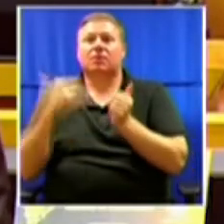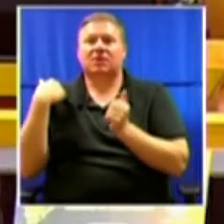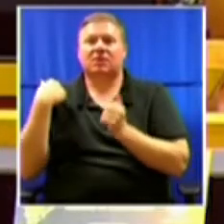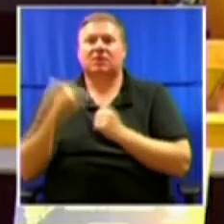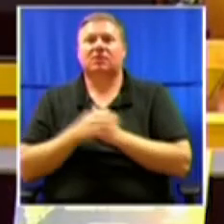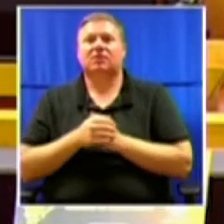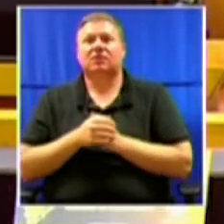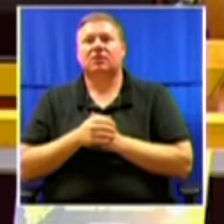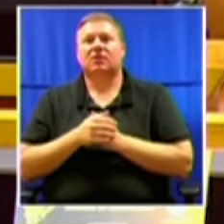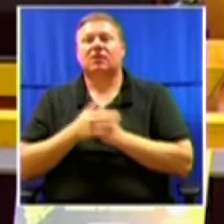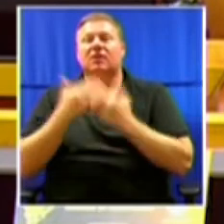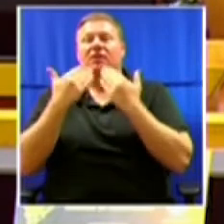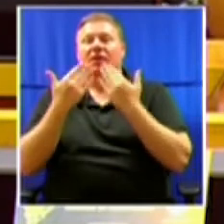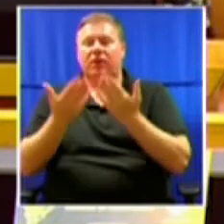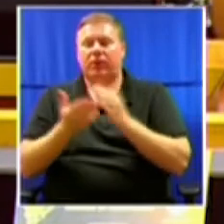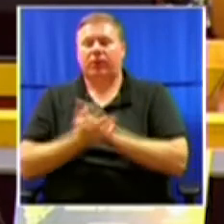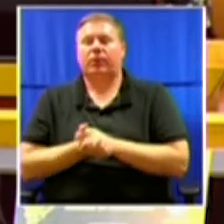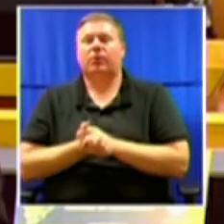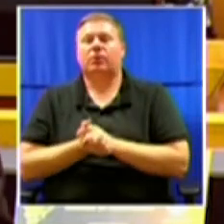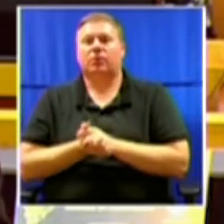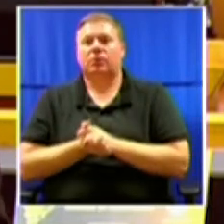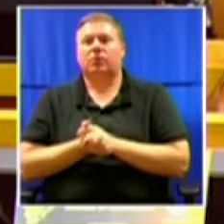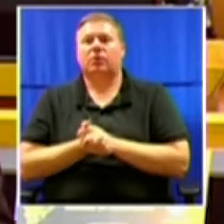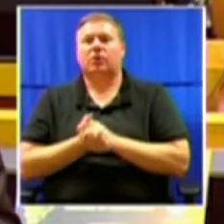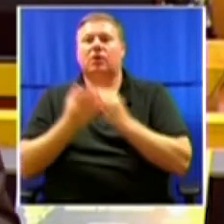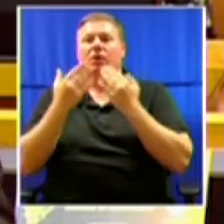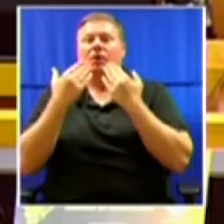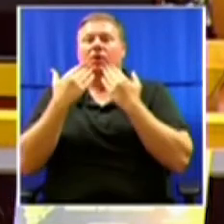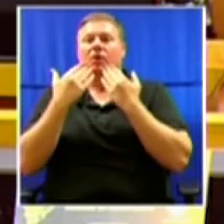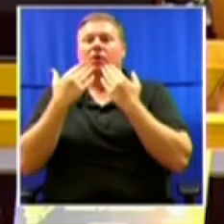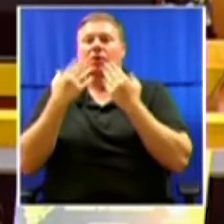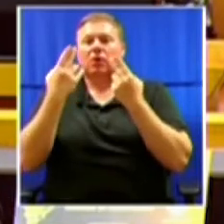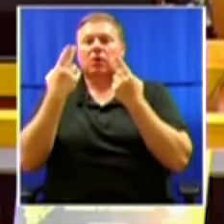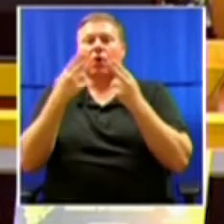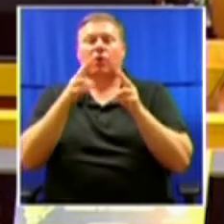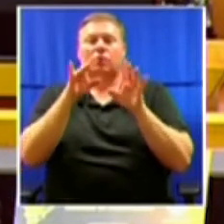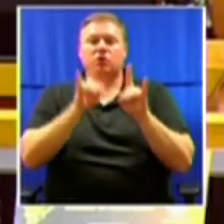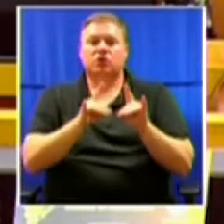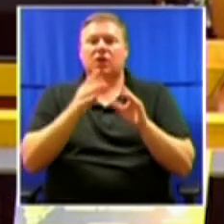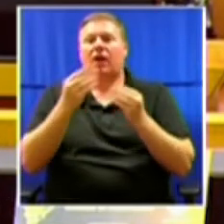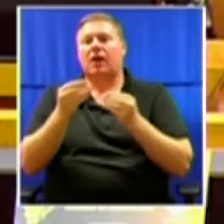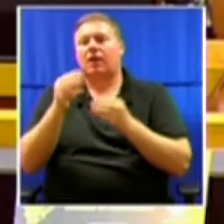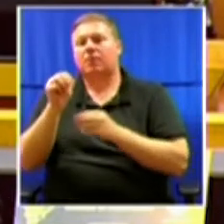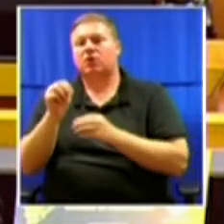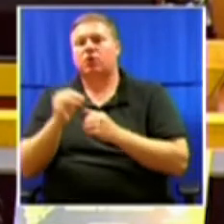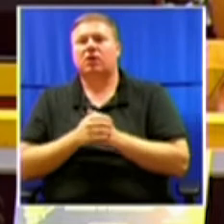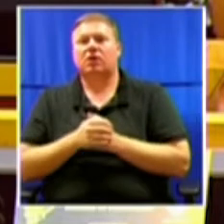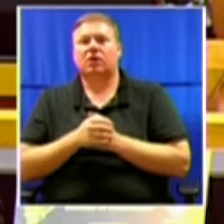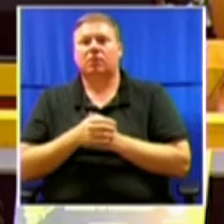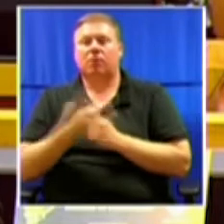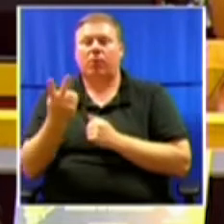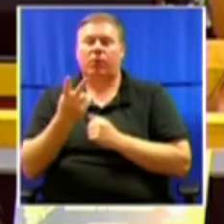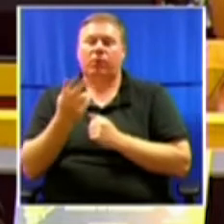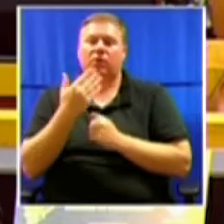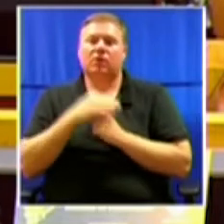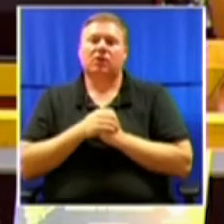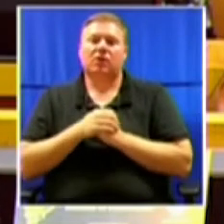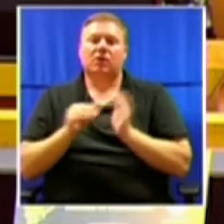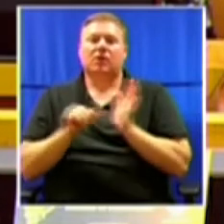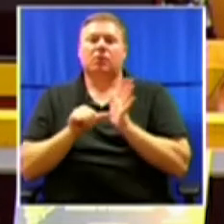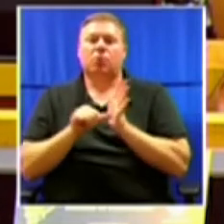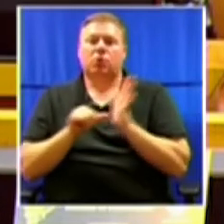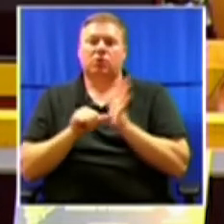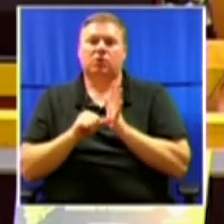Thank you very much, Honourable Chairperson, and thank you very much to Reverend Meshwa. Chairperson, I think it's important to take